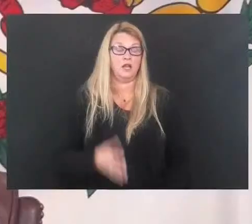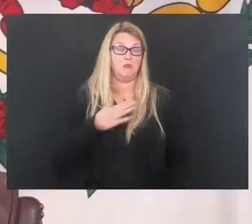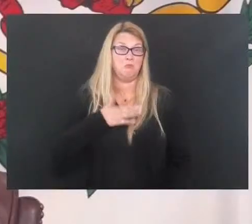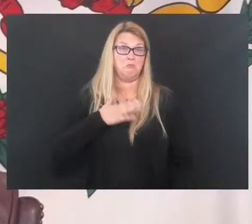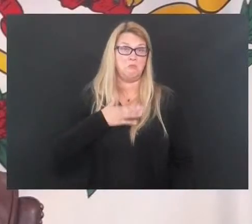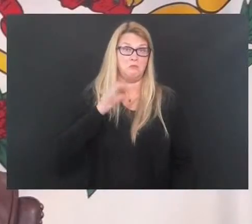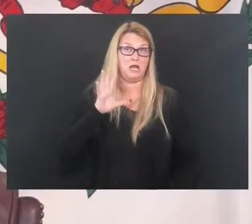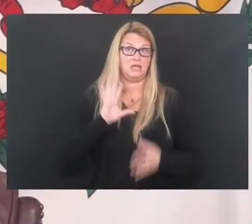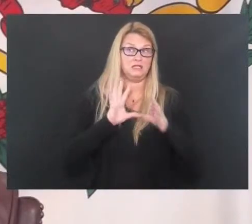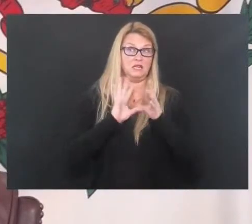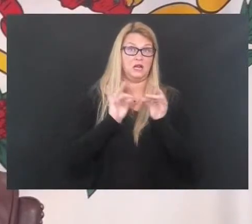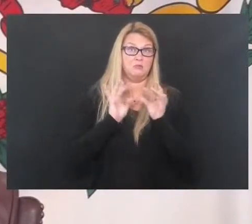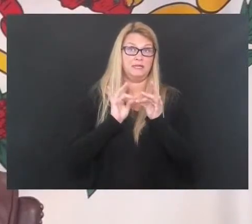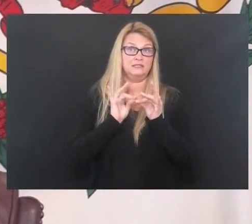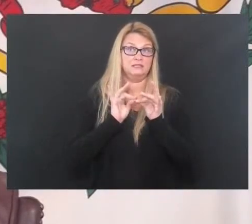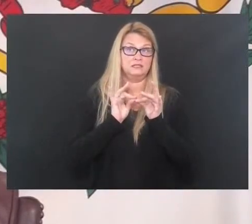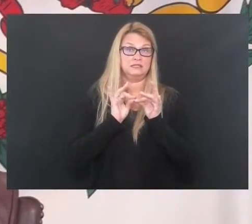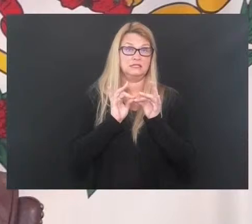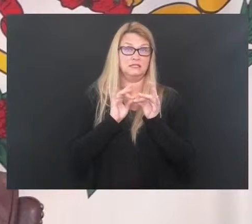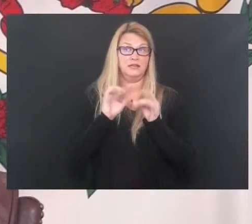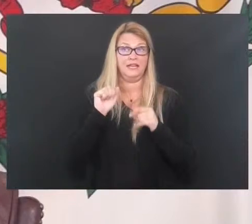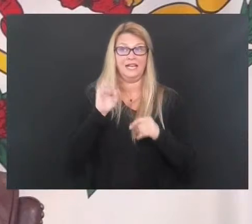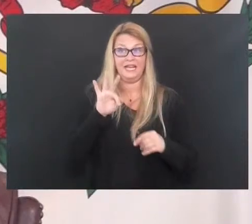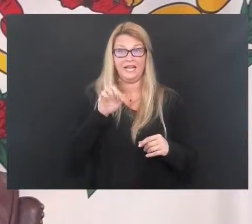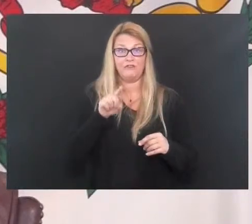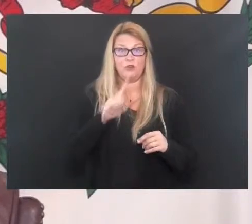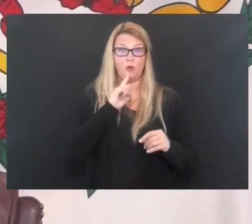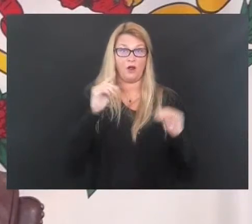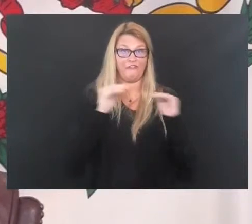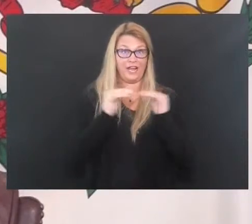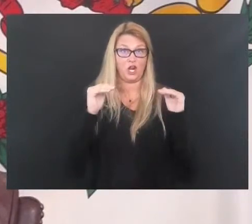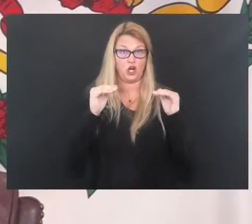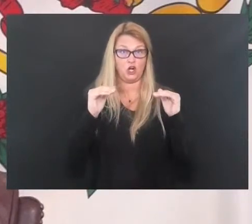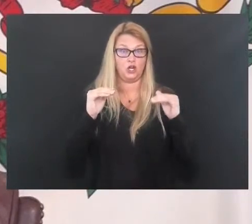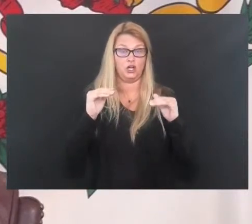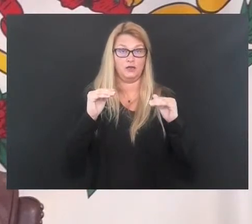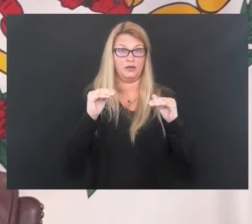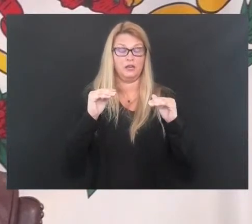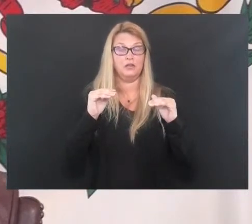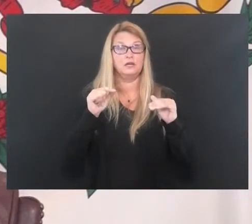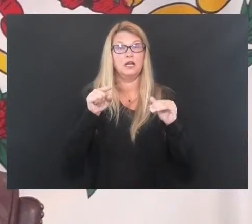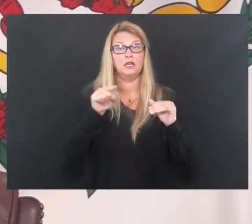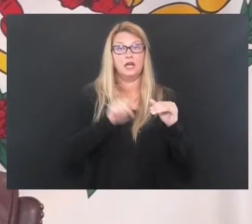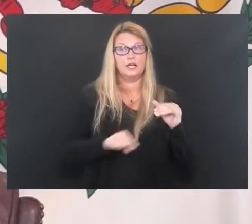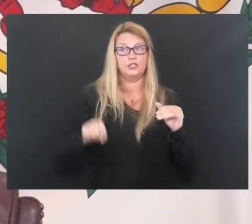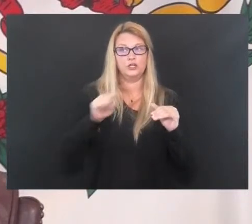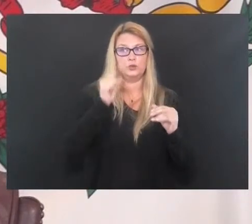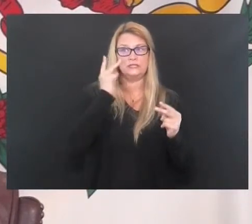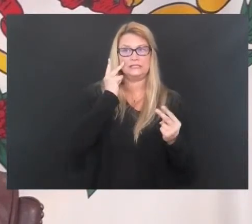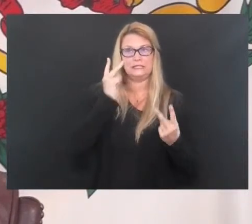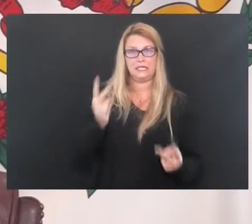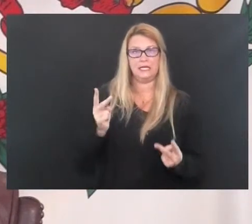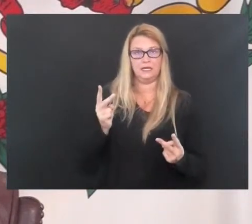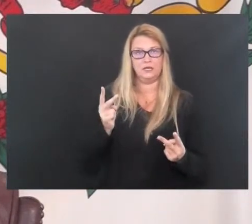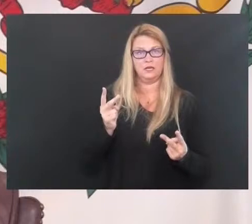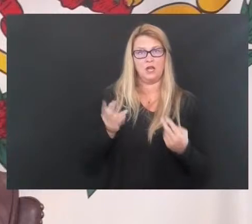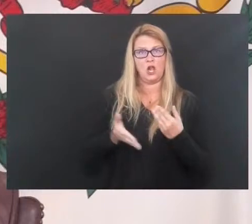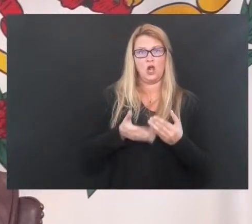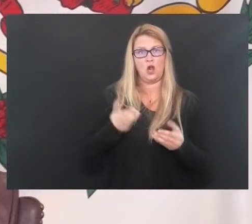is just if you were really fair and you looked at this and said, okay, we've got